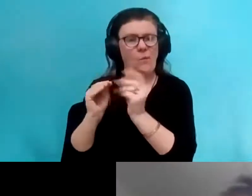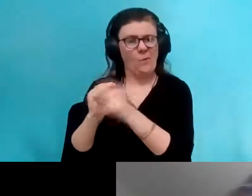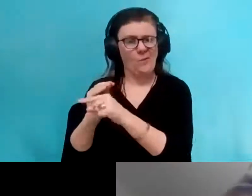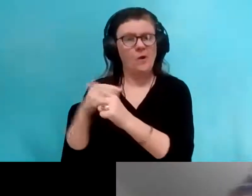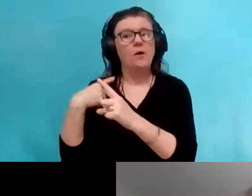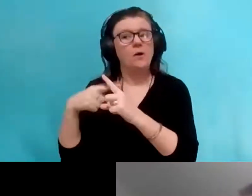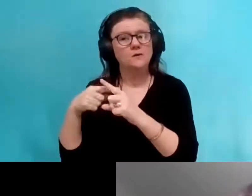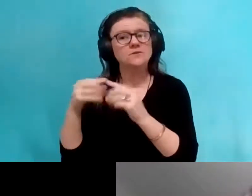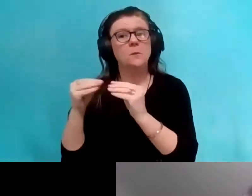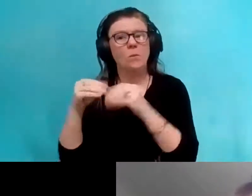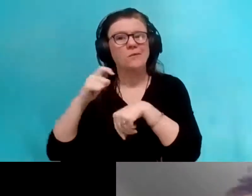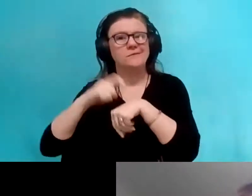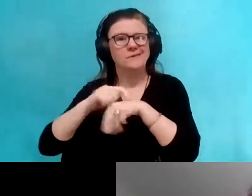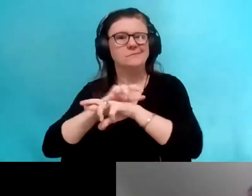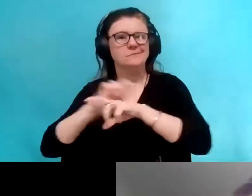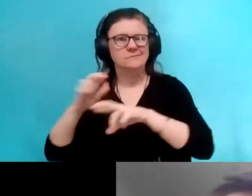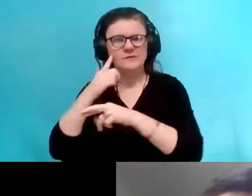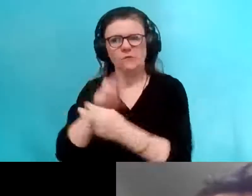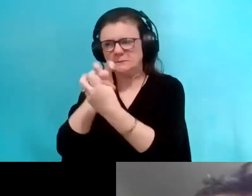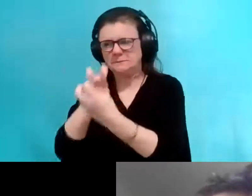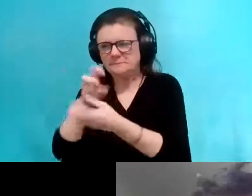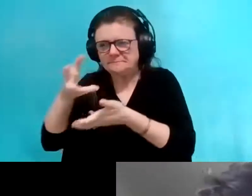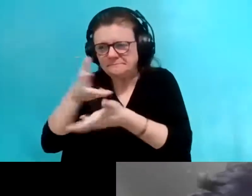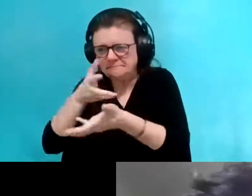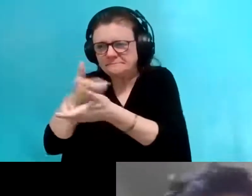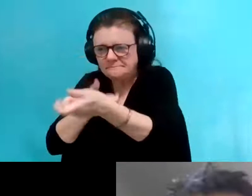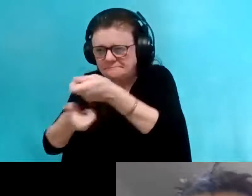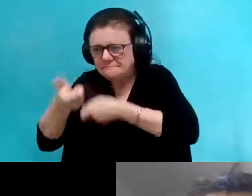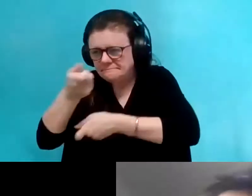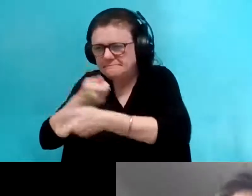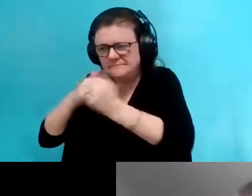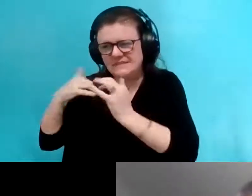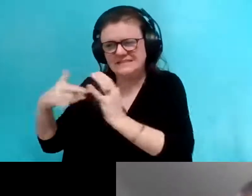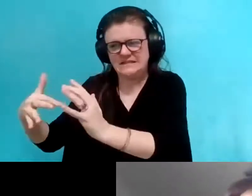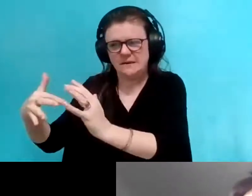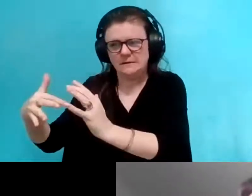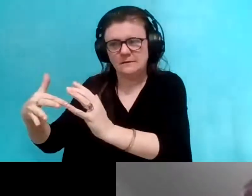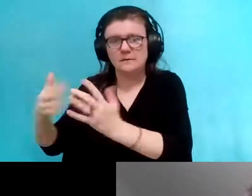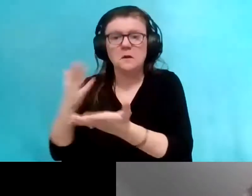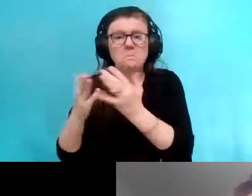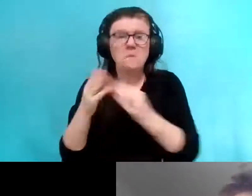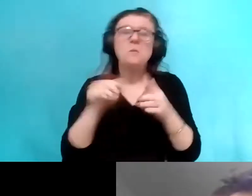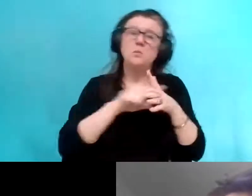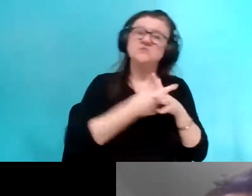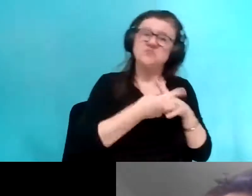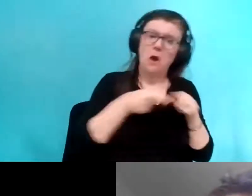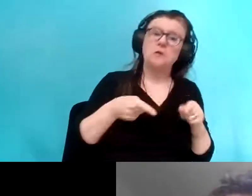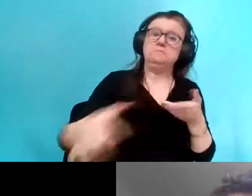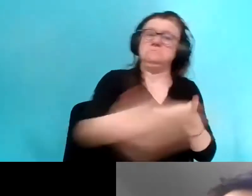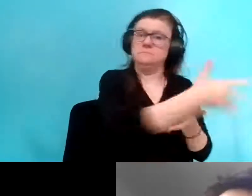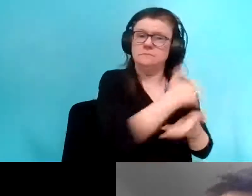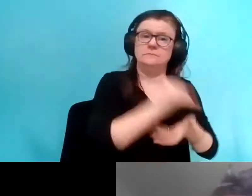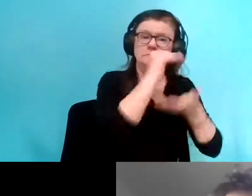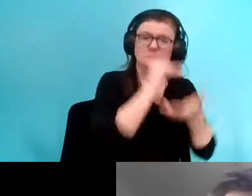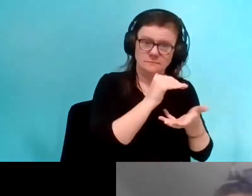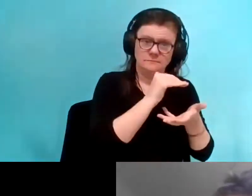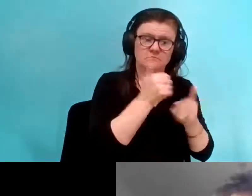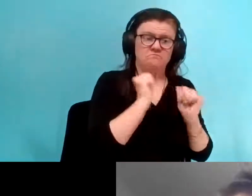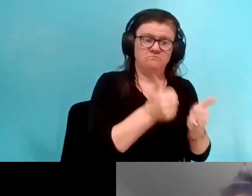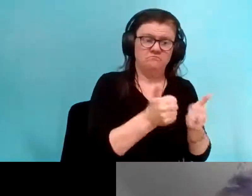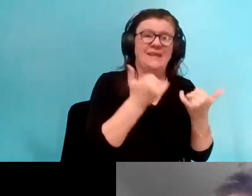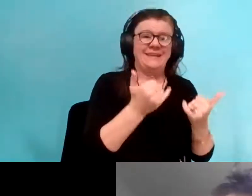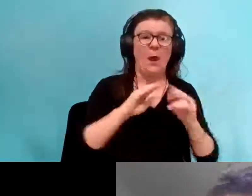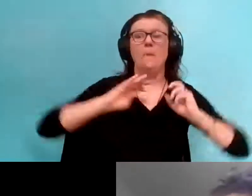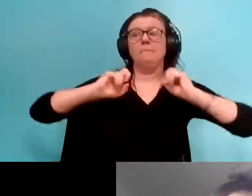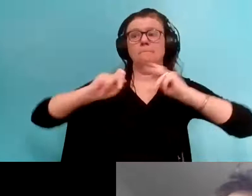you're doing assessment, for example, an assessment is a companion qualitative study, where you go back to the communities with your findings and then and have that